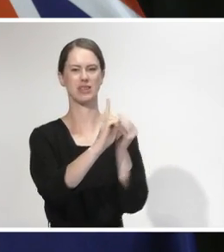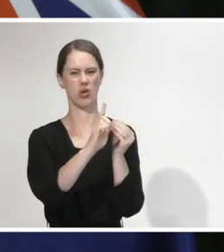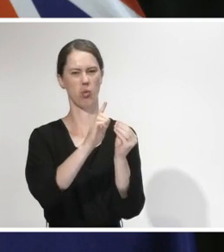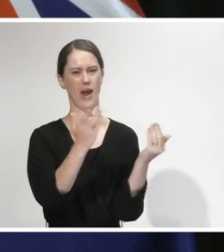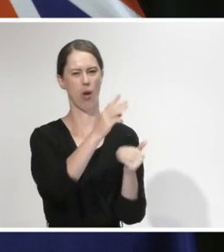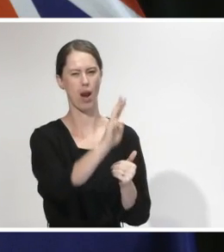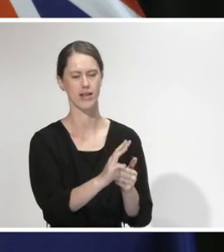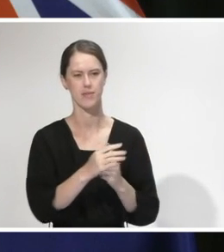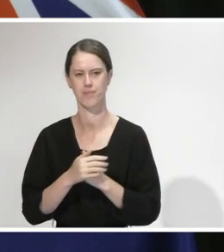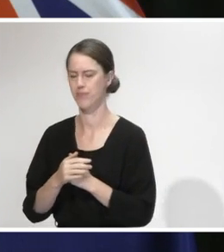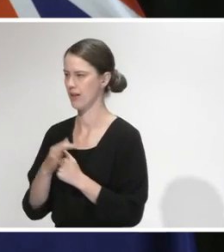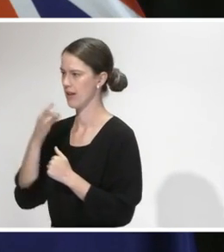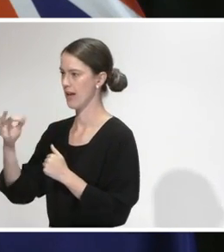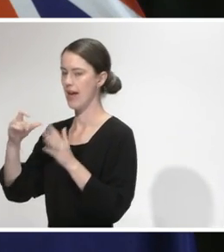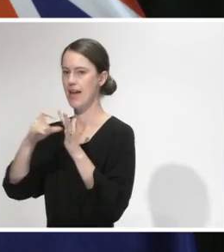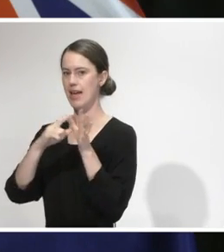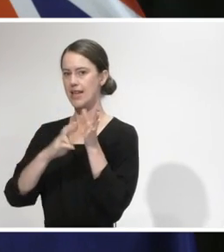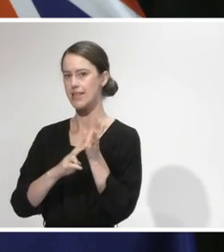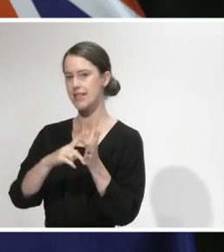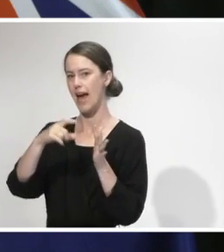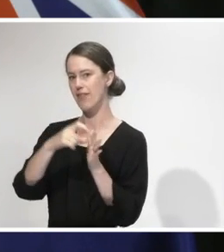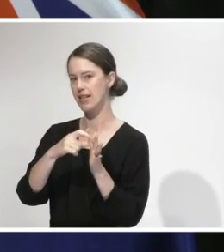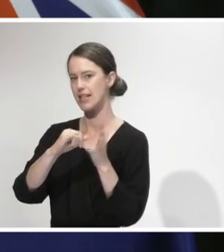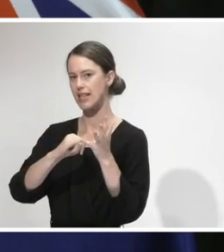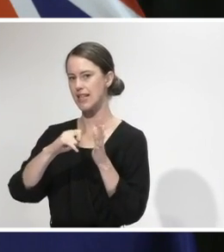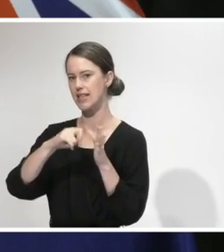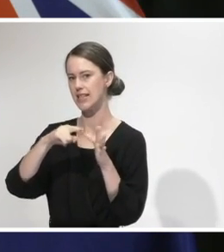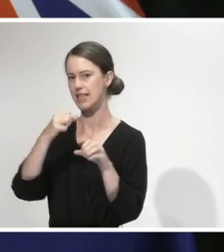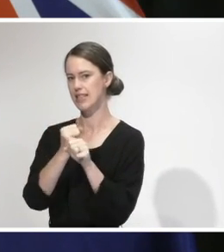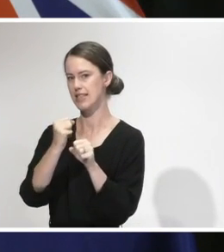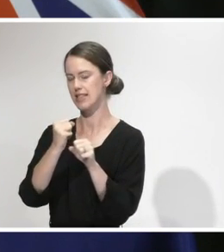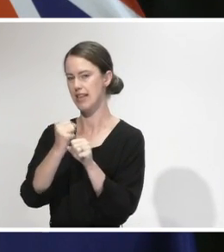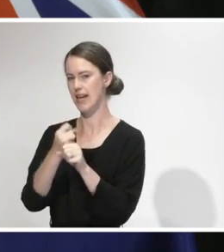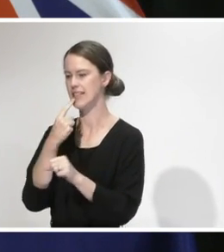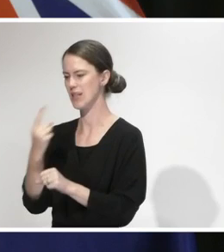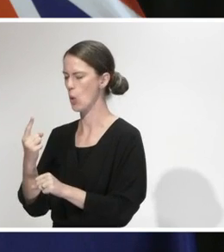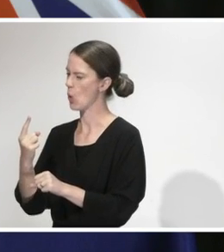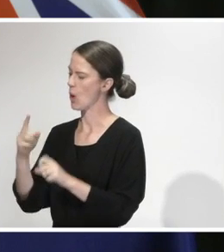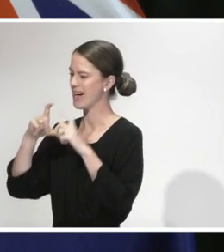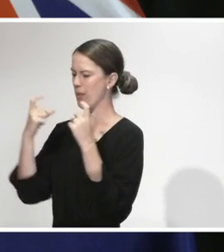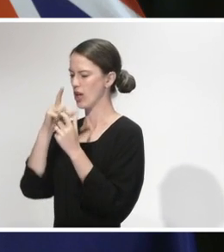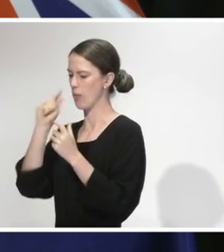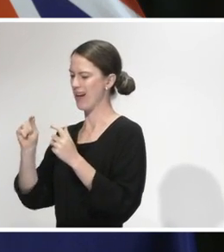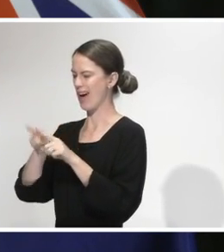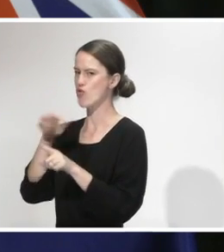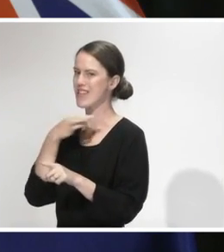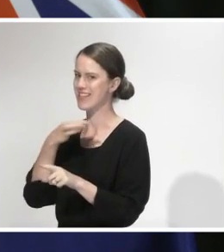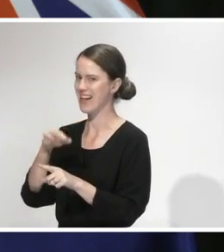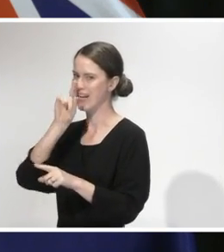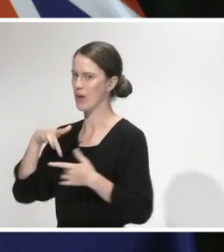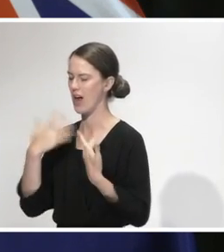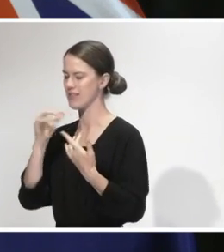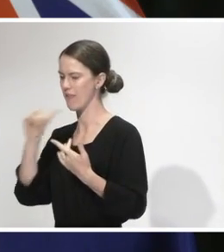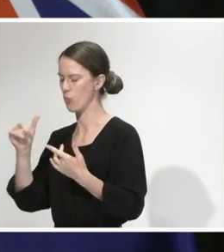So David Skegg says Cabinet could be playing Russian roulette with Kiwi lives when making a decision on the COVID-19 lockdown if we don't ensure